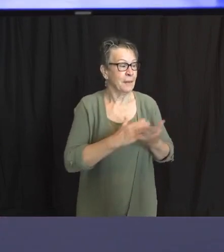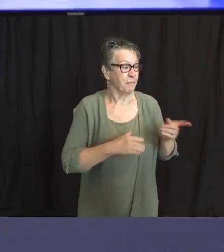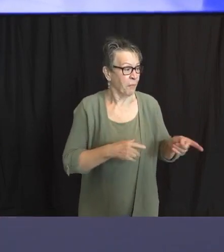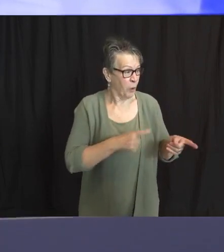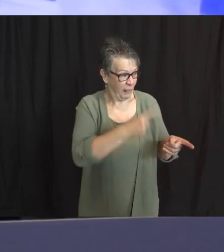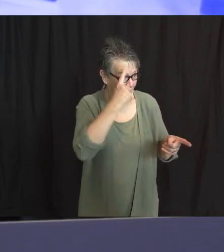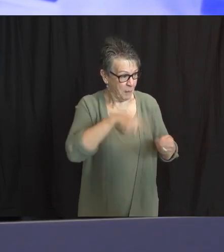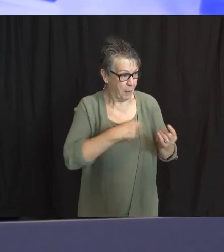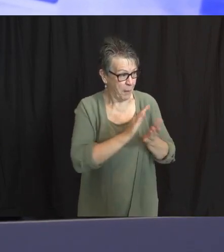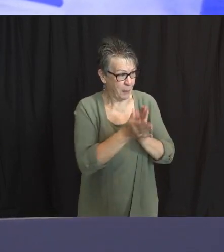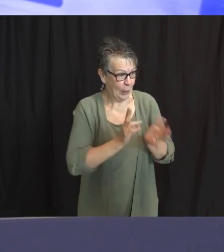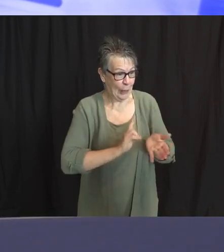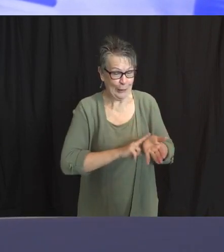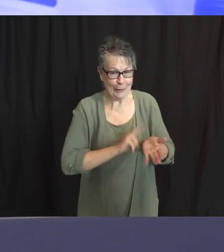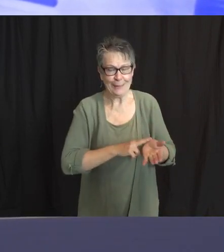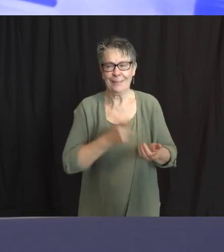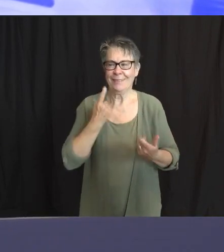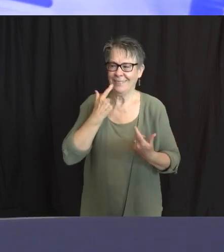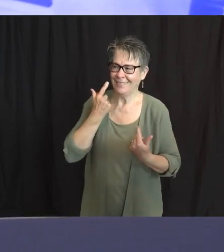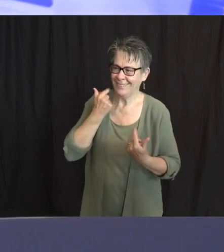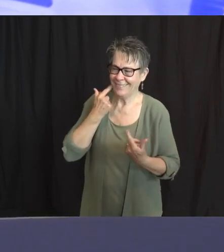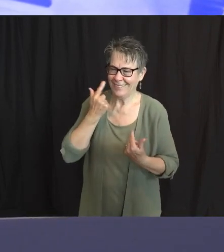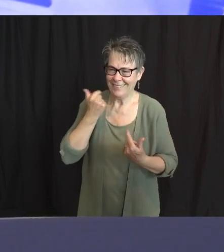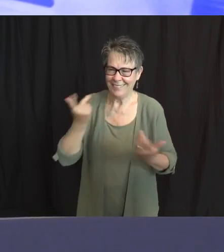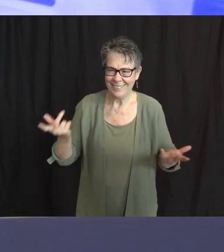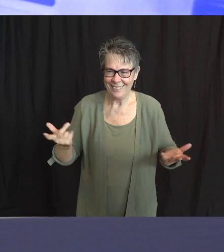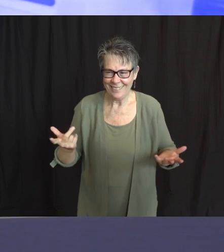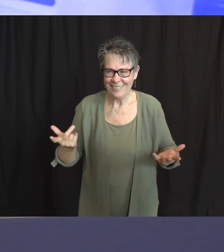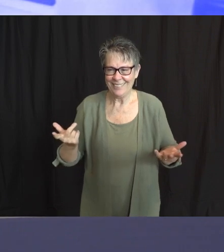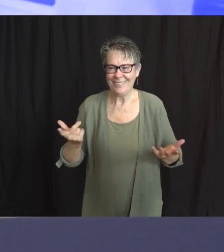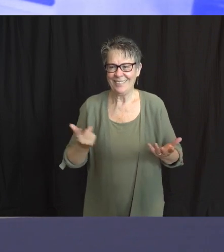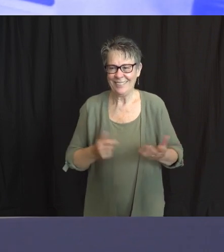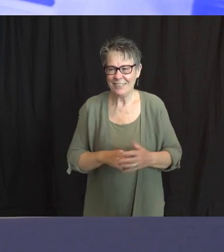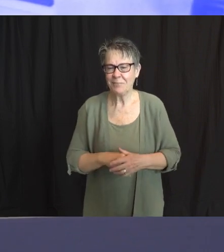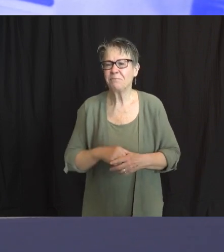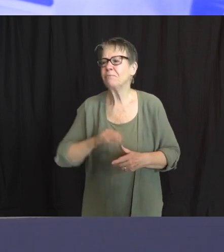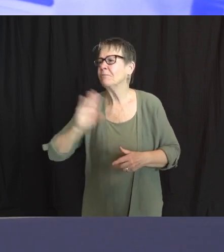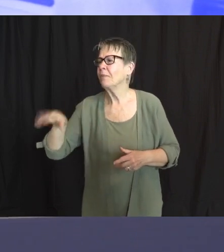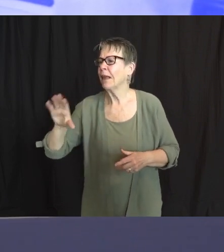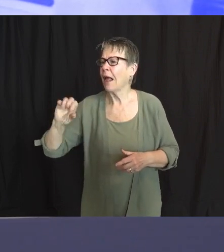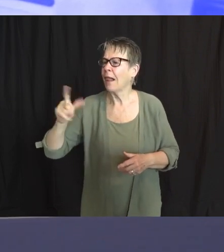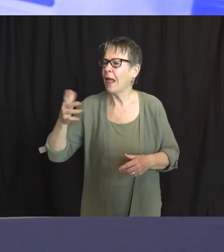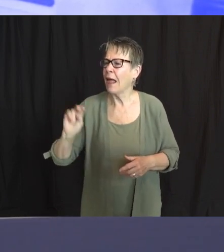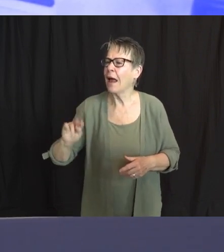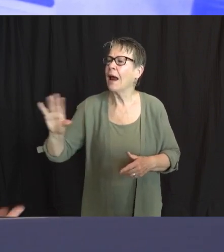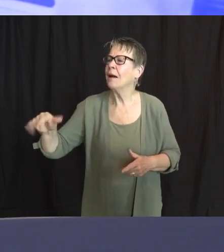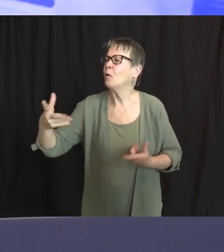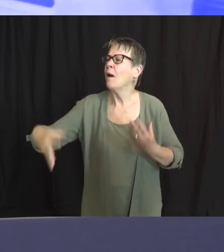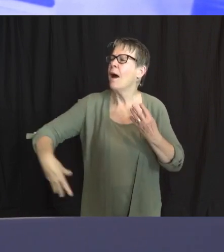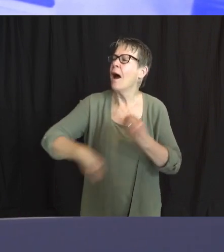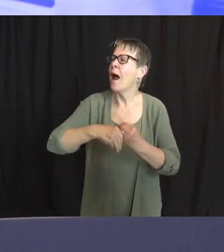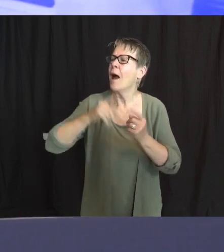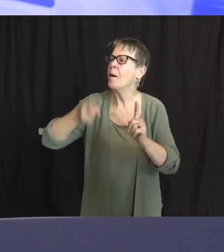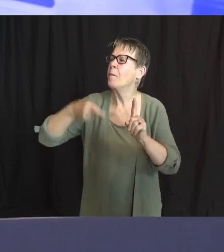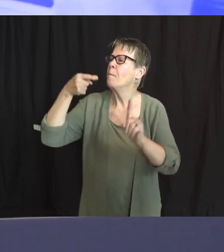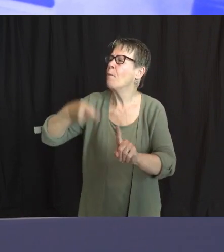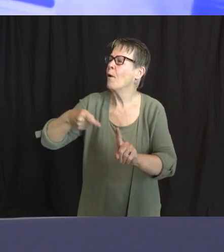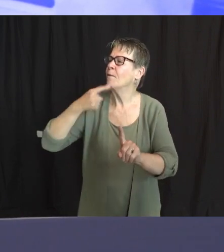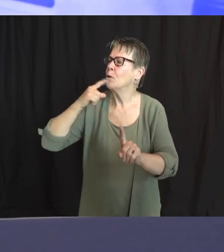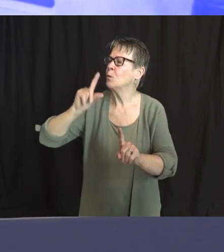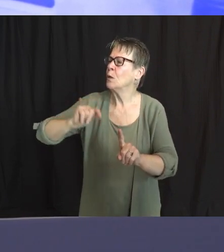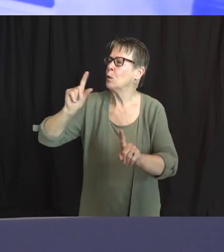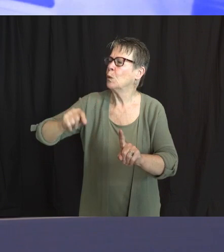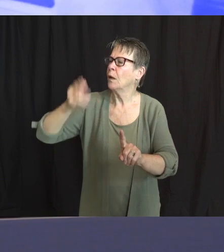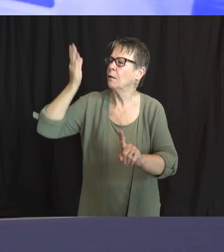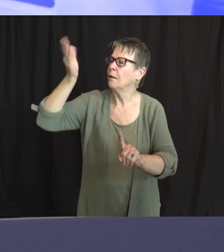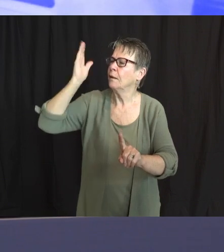add, in crisis, there's certainly opportunity. And if you're 18 years old and going